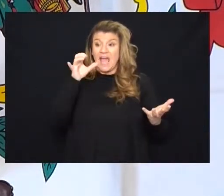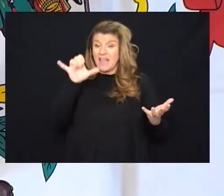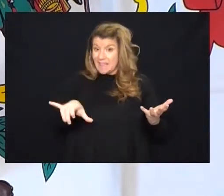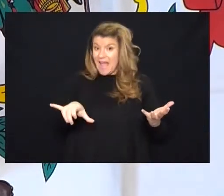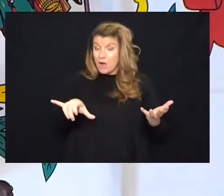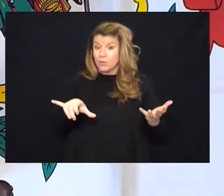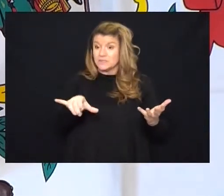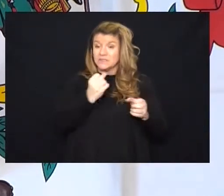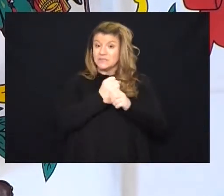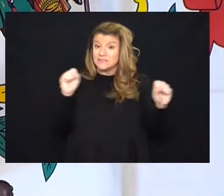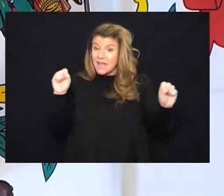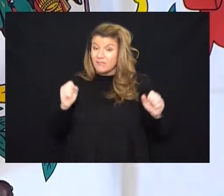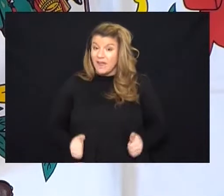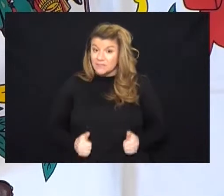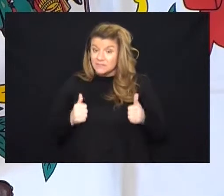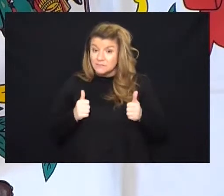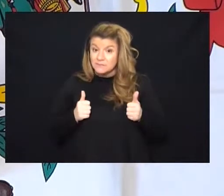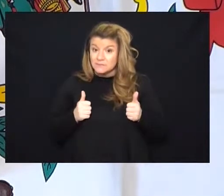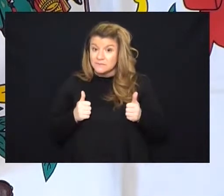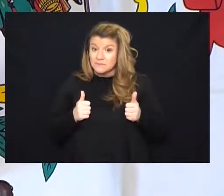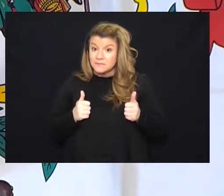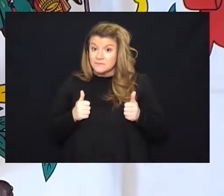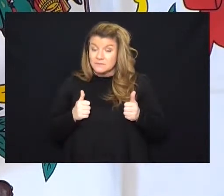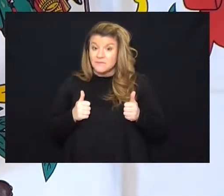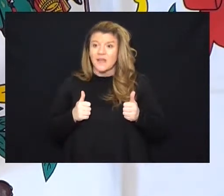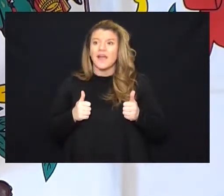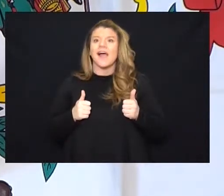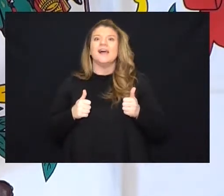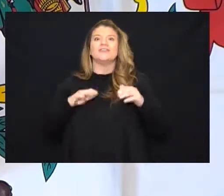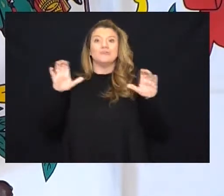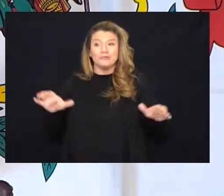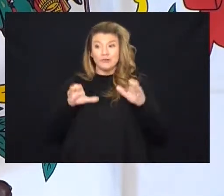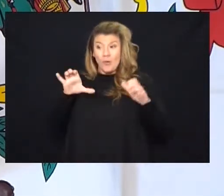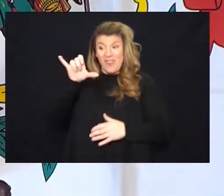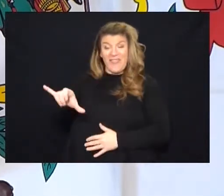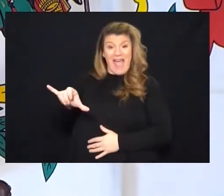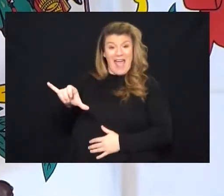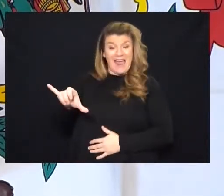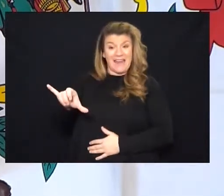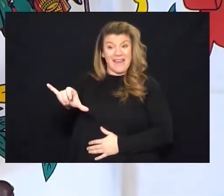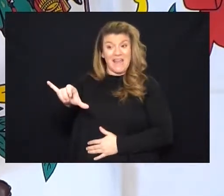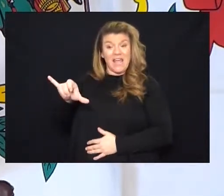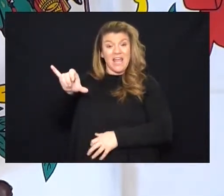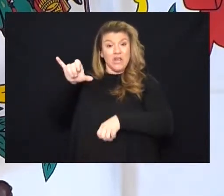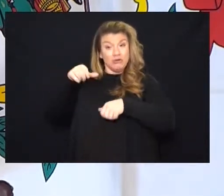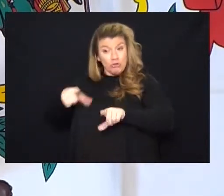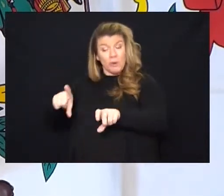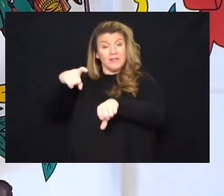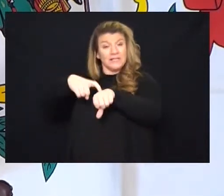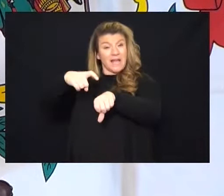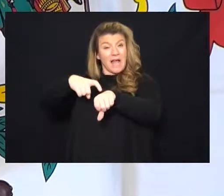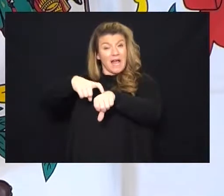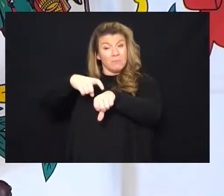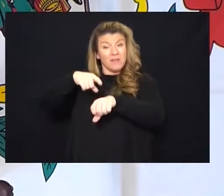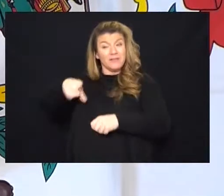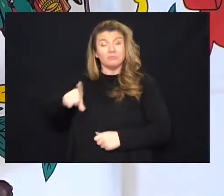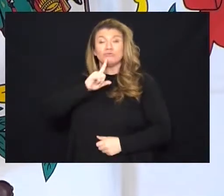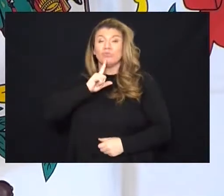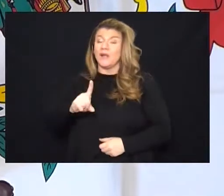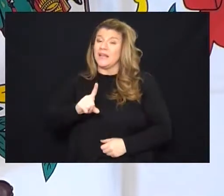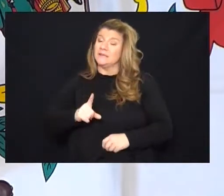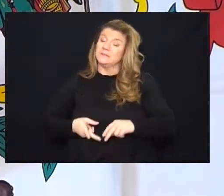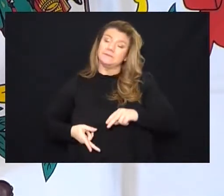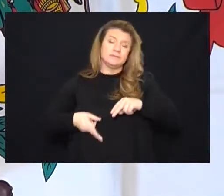was save lives. And by doing that at a time when this thing was really ramped